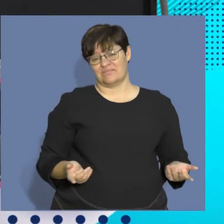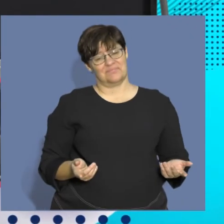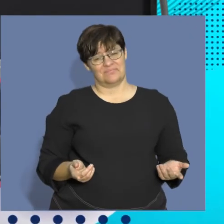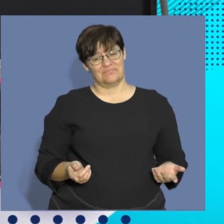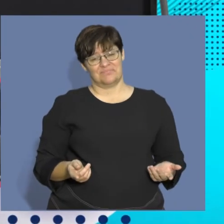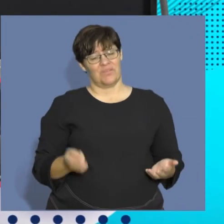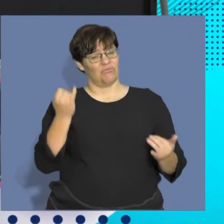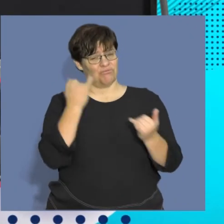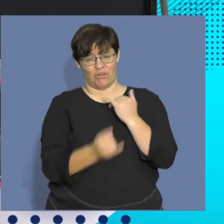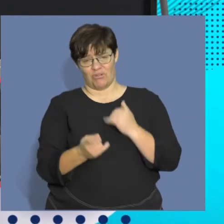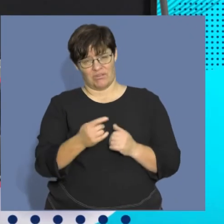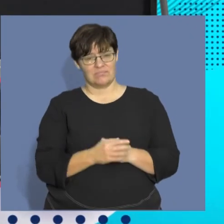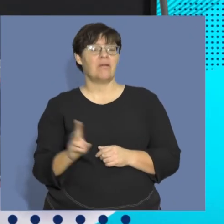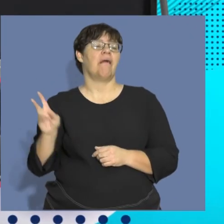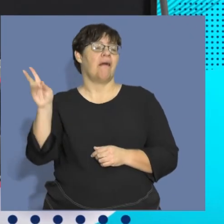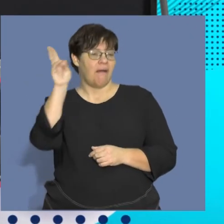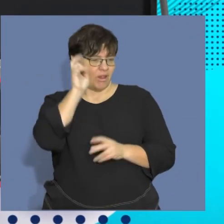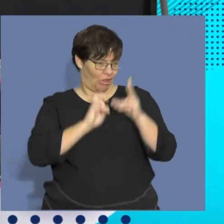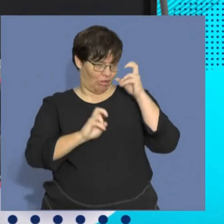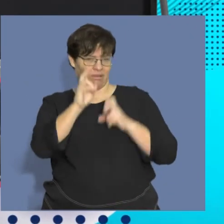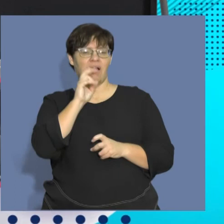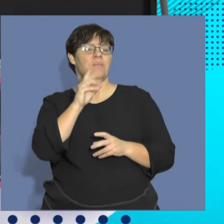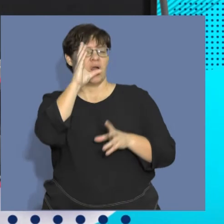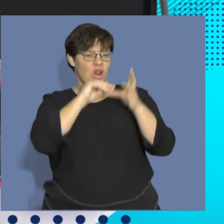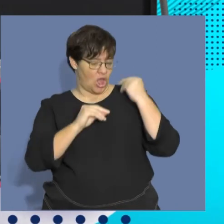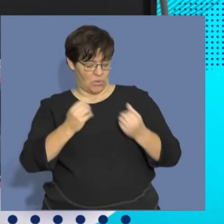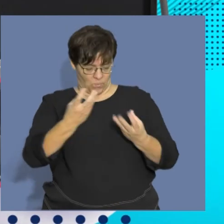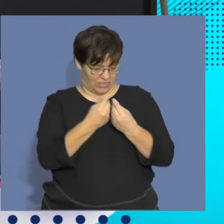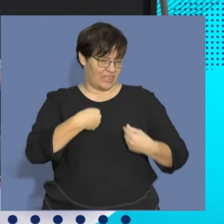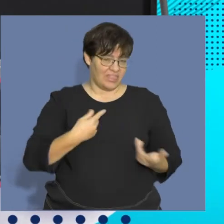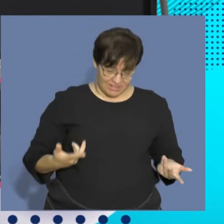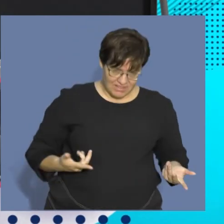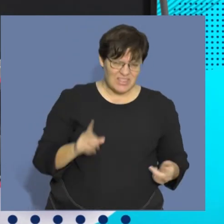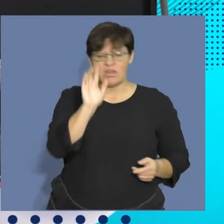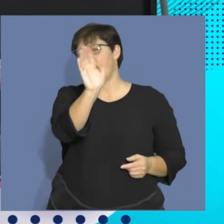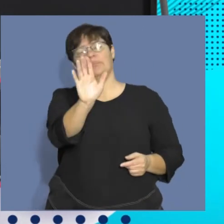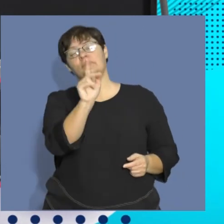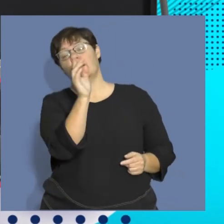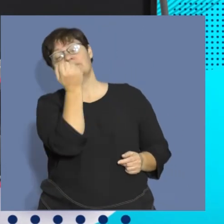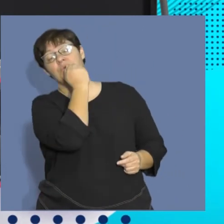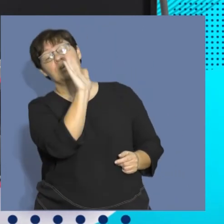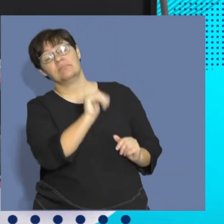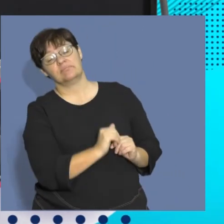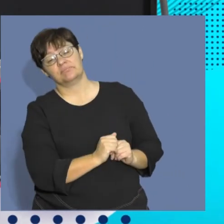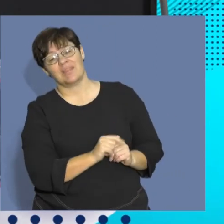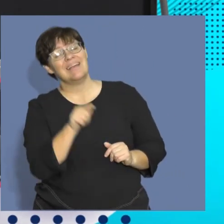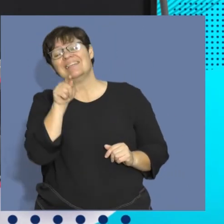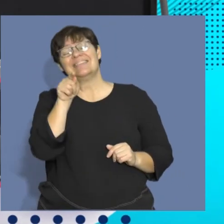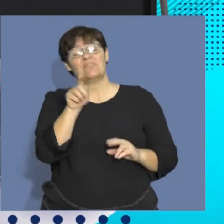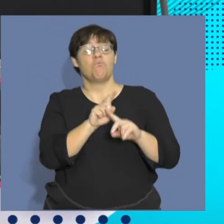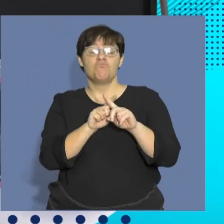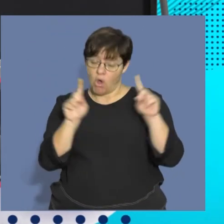that friend, but unfortunately, you have learned your life sciences with Mama H, and so therefore you